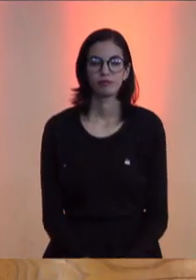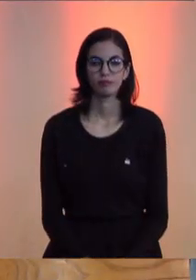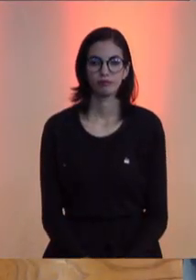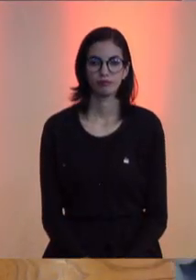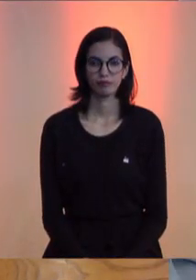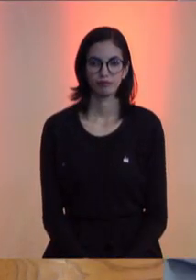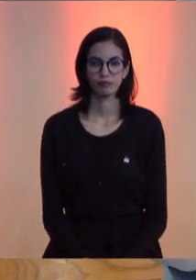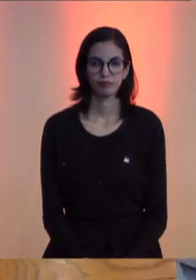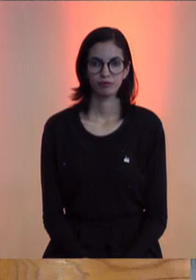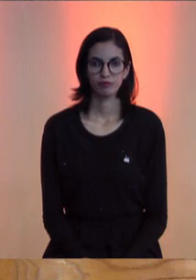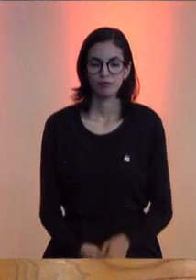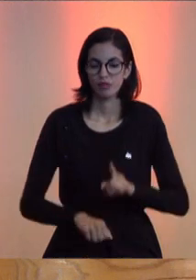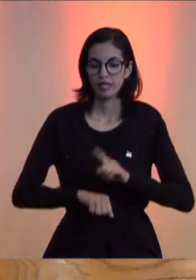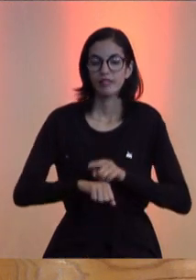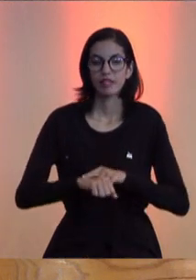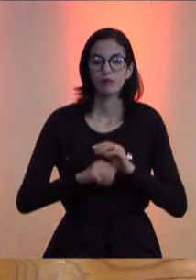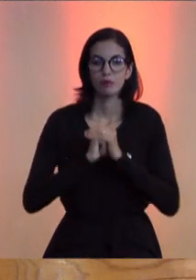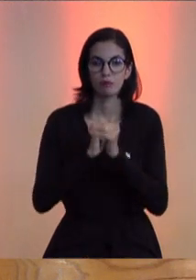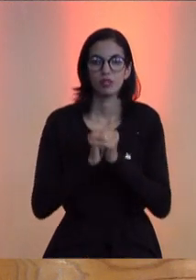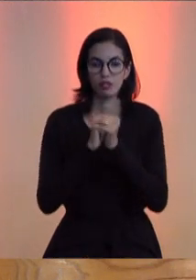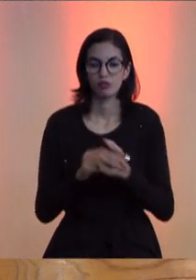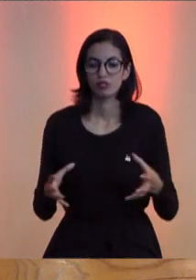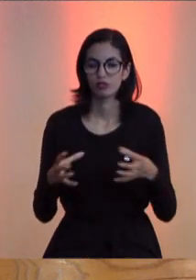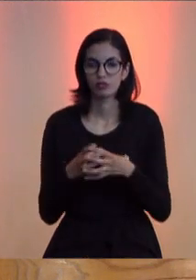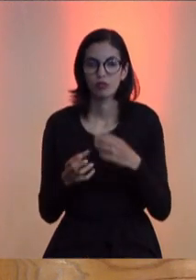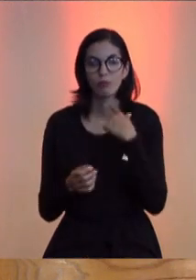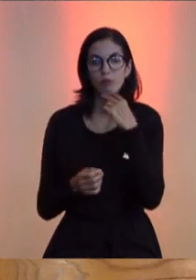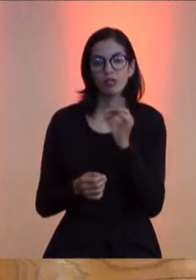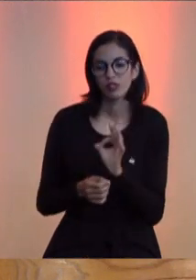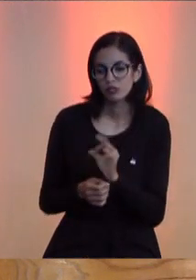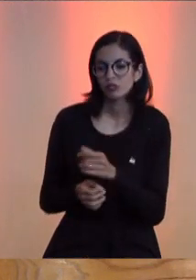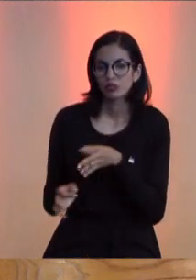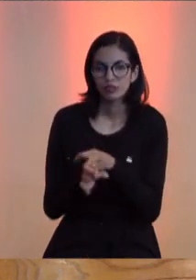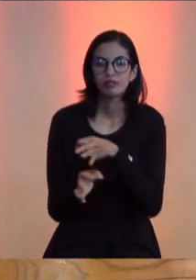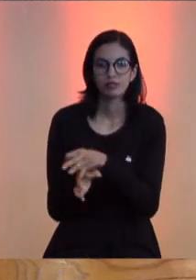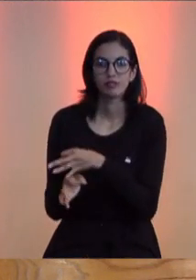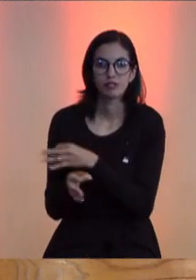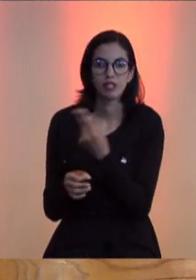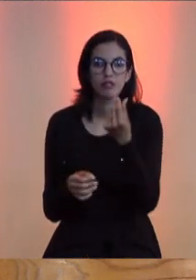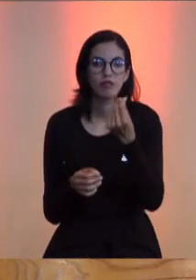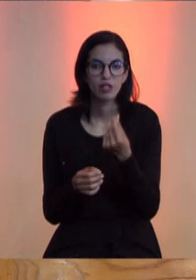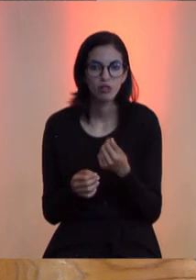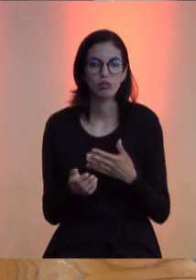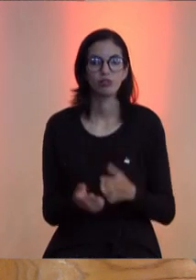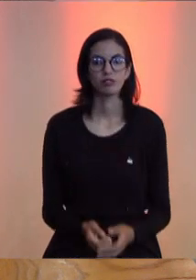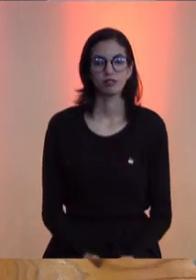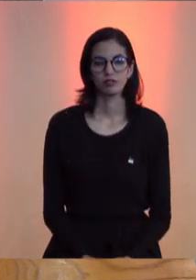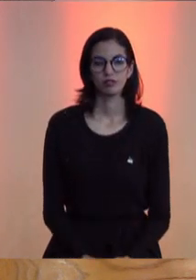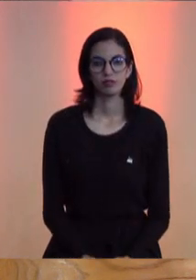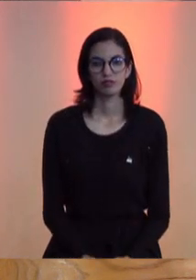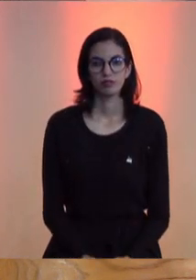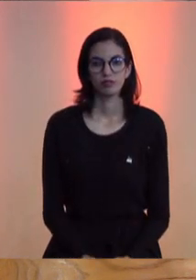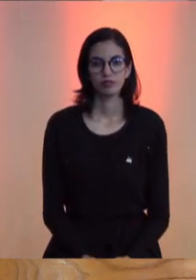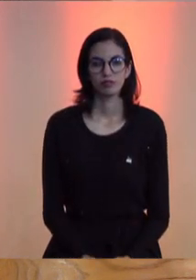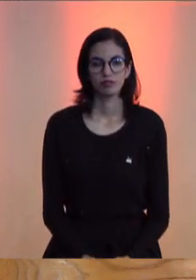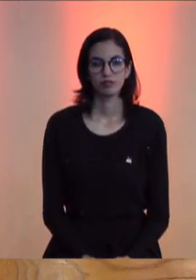faith. Tomen tiempo para llevar a sus hijos a este principio de fe, aun si no. That even if things are